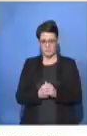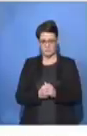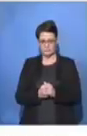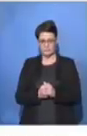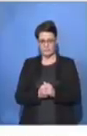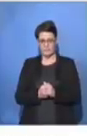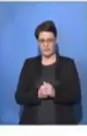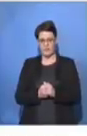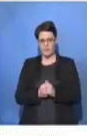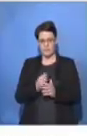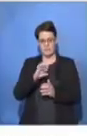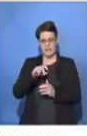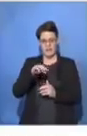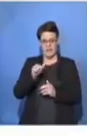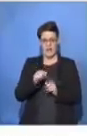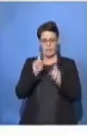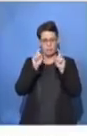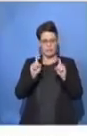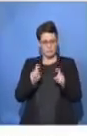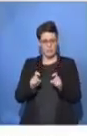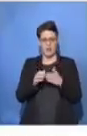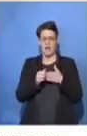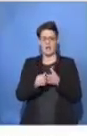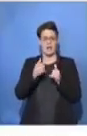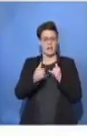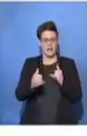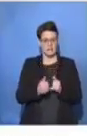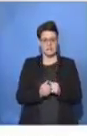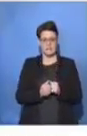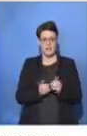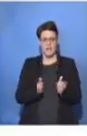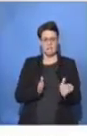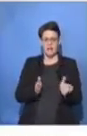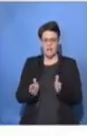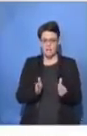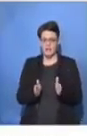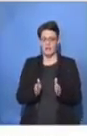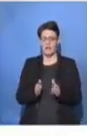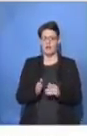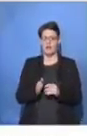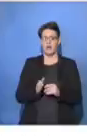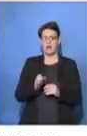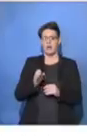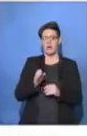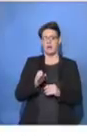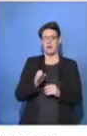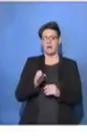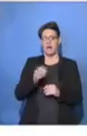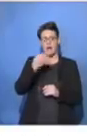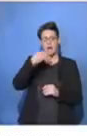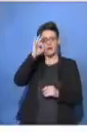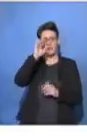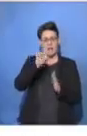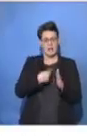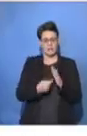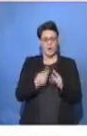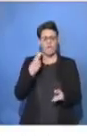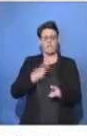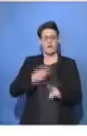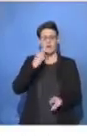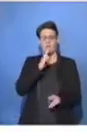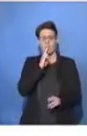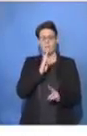with the revised SADC principles and guidelines governing democratic elections, our final report,